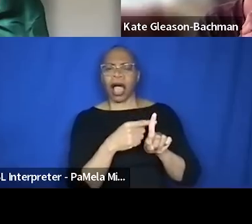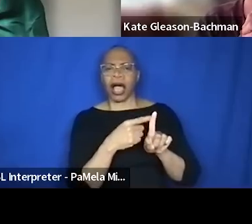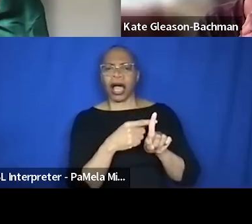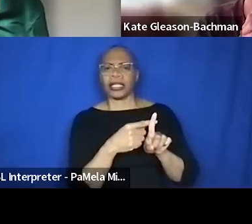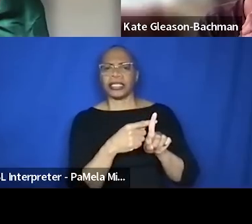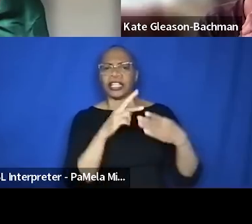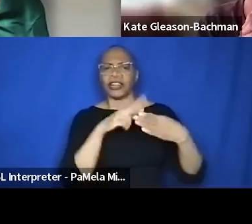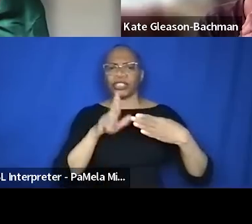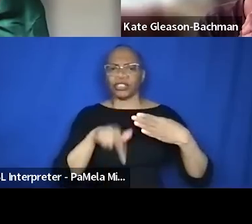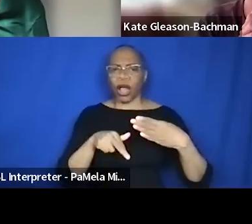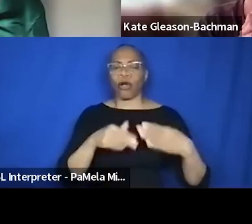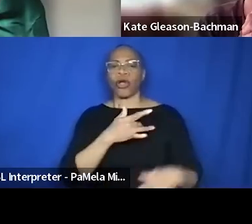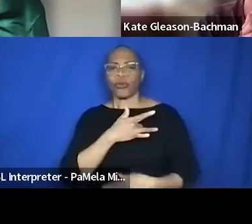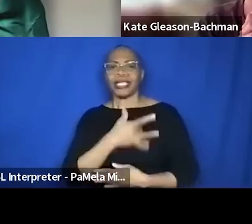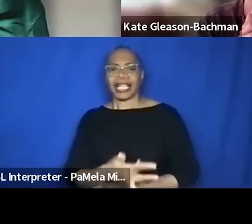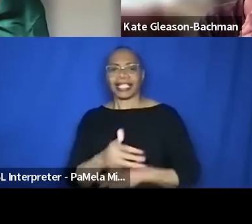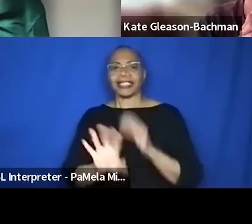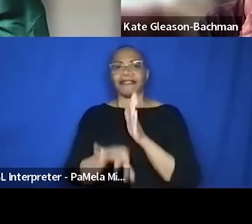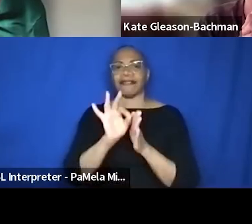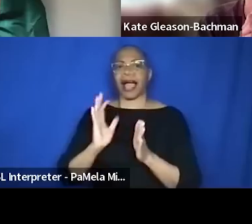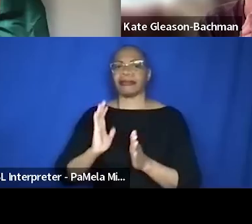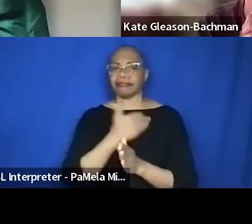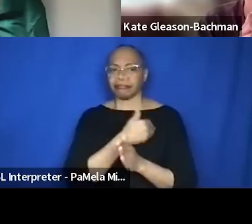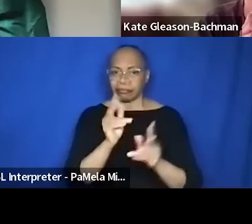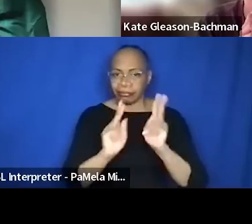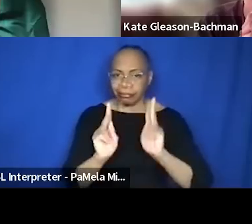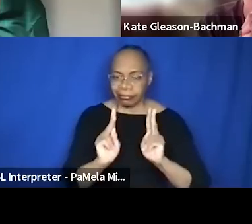And we tend to find them.